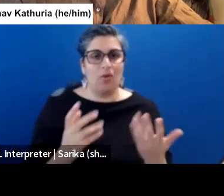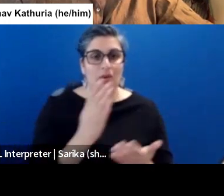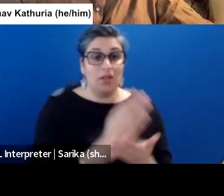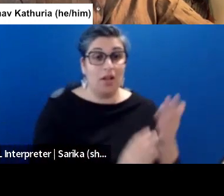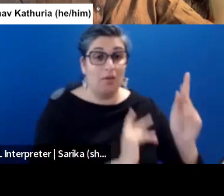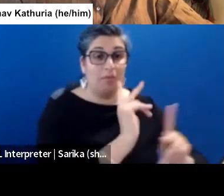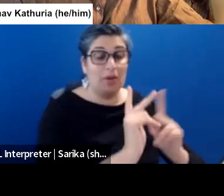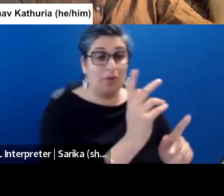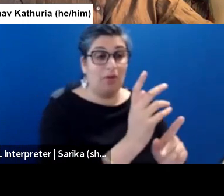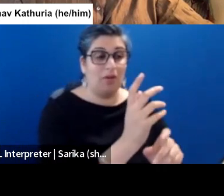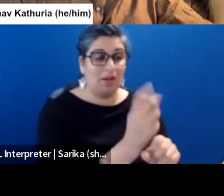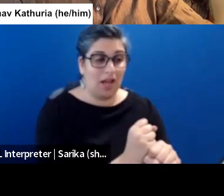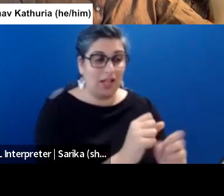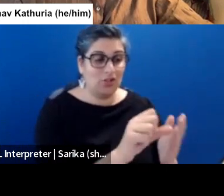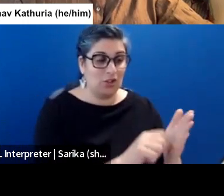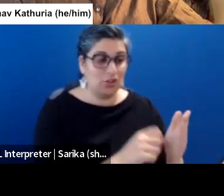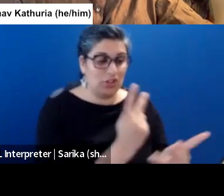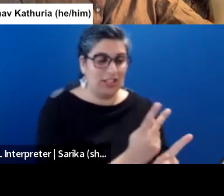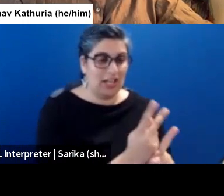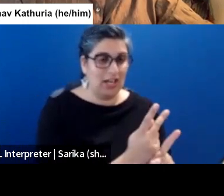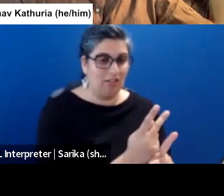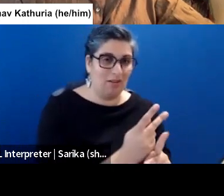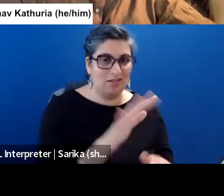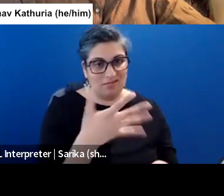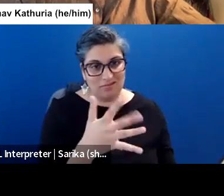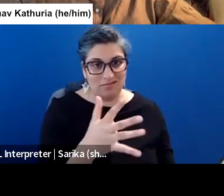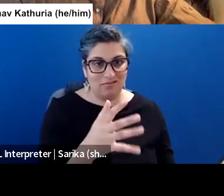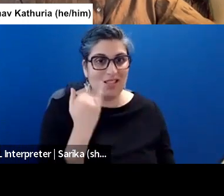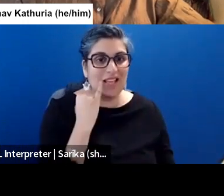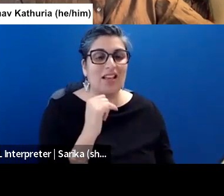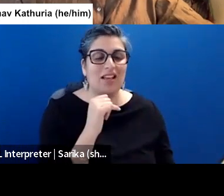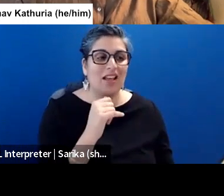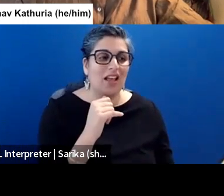that could have been a lot better if it hadn't been quite so rushed.